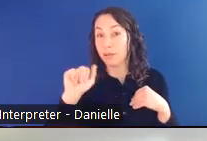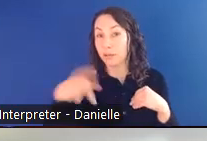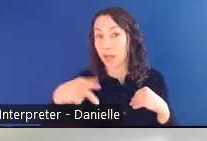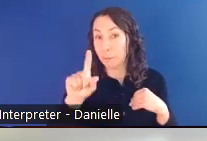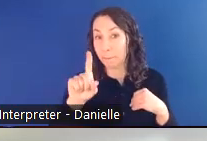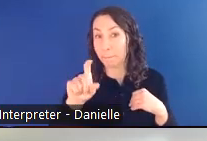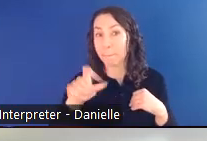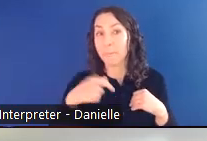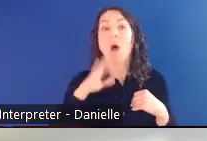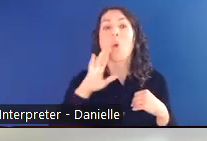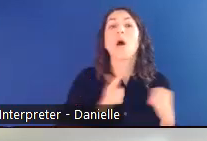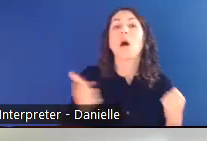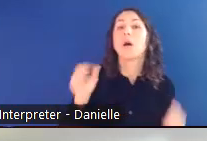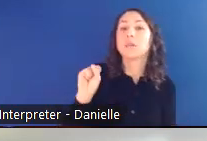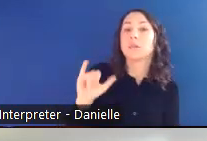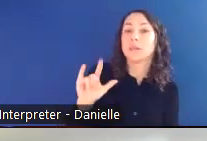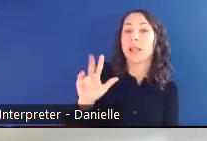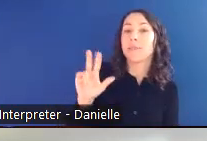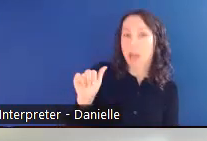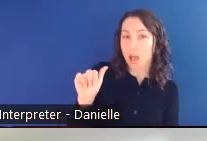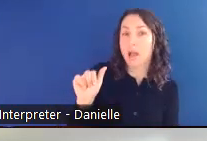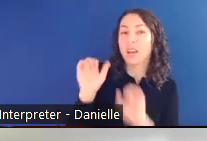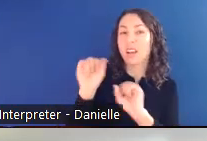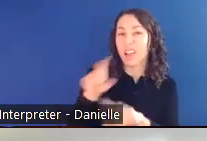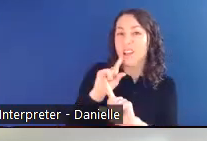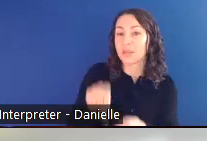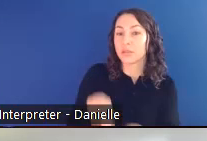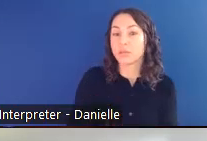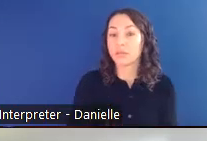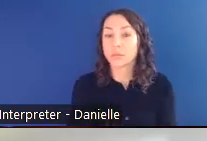to Sylvia to address Decatur.